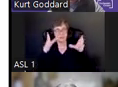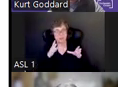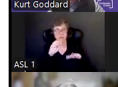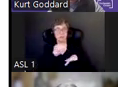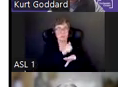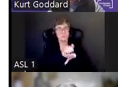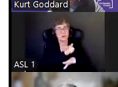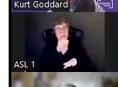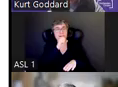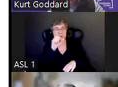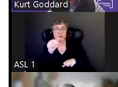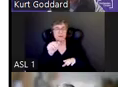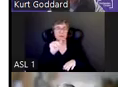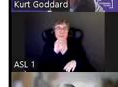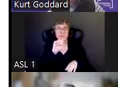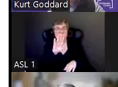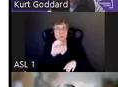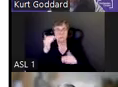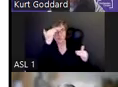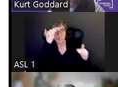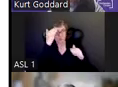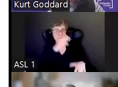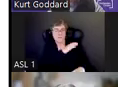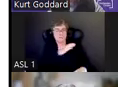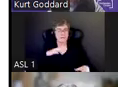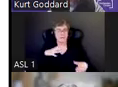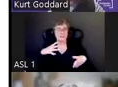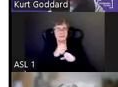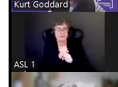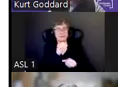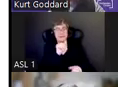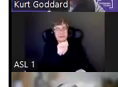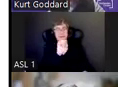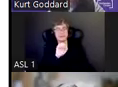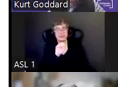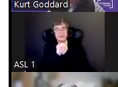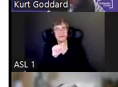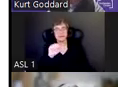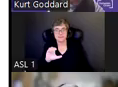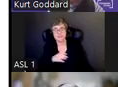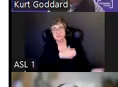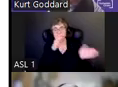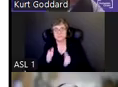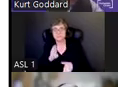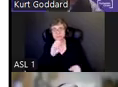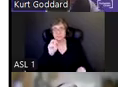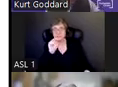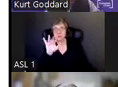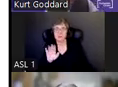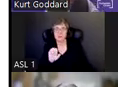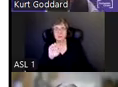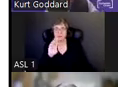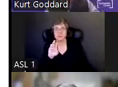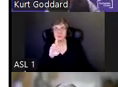Council, also known as AEAAC. Bonnie Brayton, who is the Chief Executive Officer of Disabled Women's Network